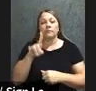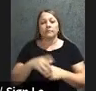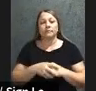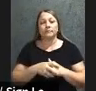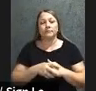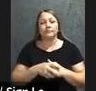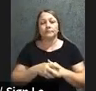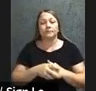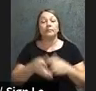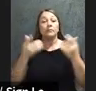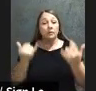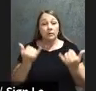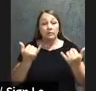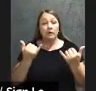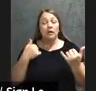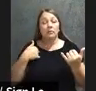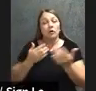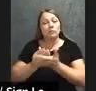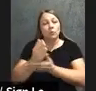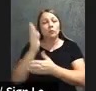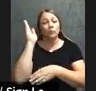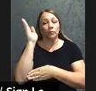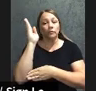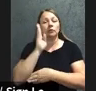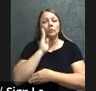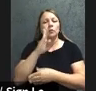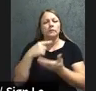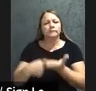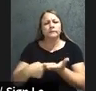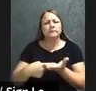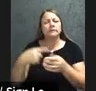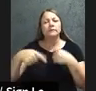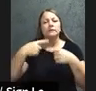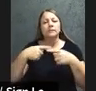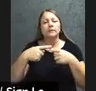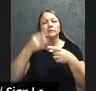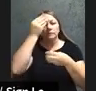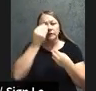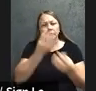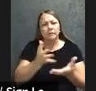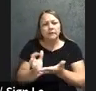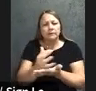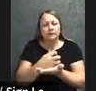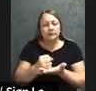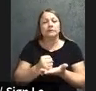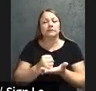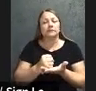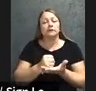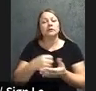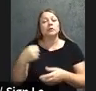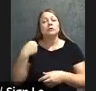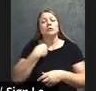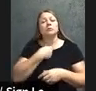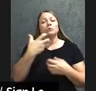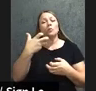So as we go through this today, we're going to be talking about a lot of data, a lot of information. And so we just want to let you